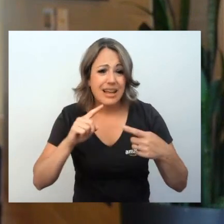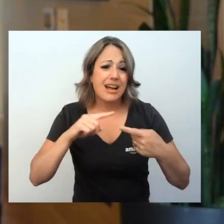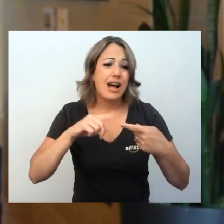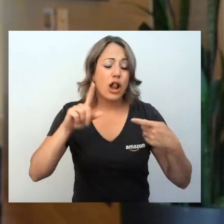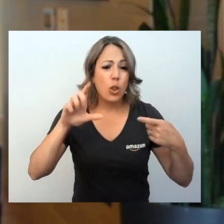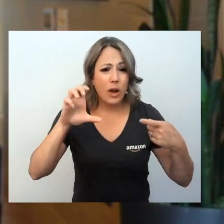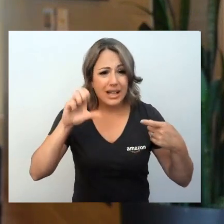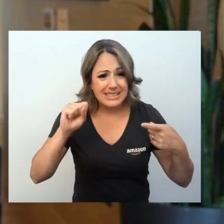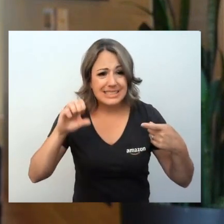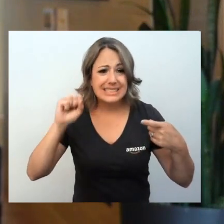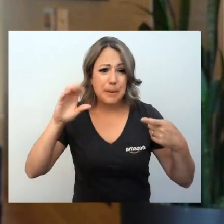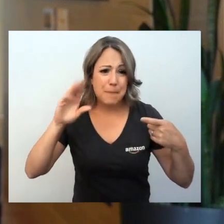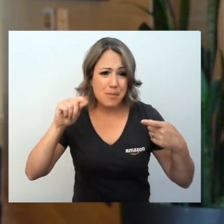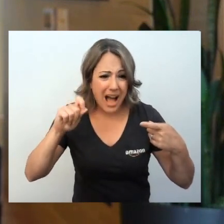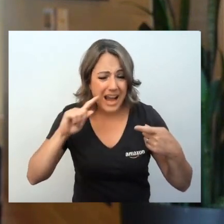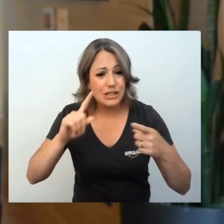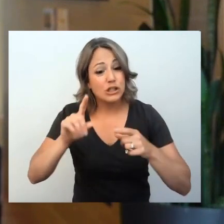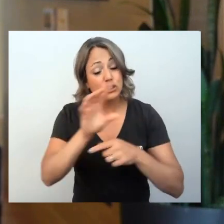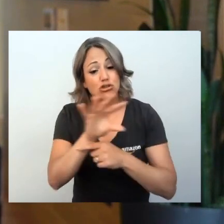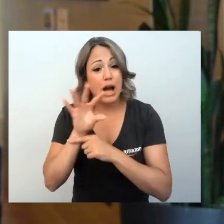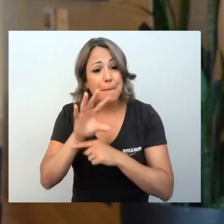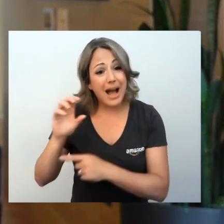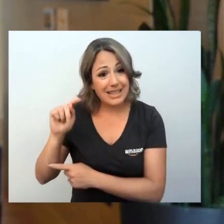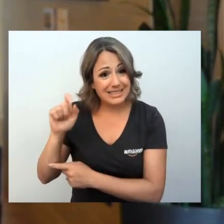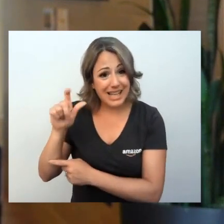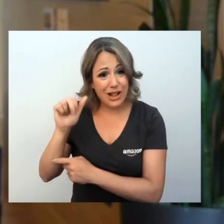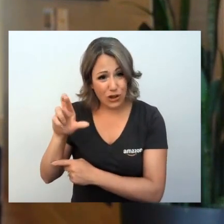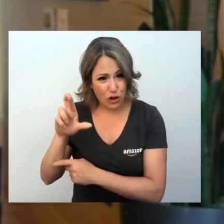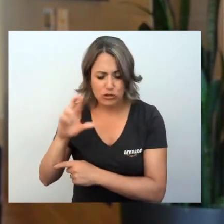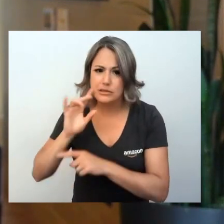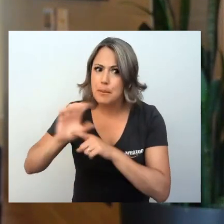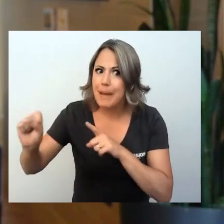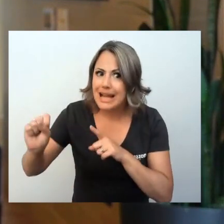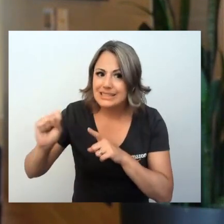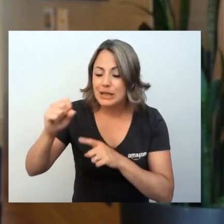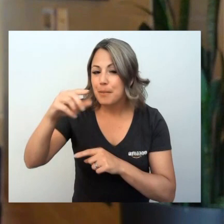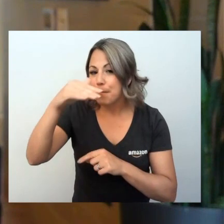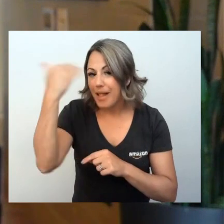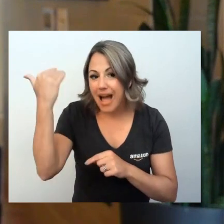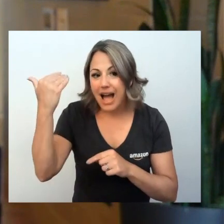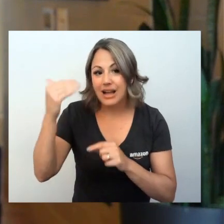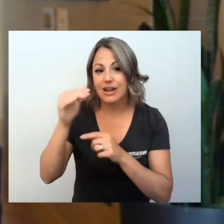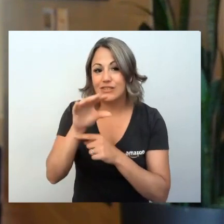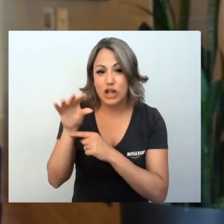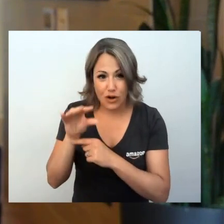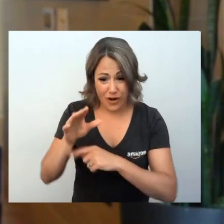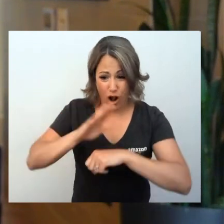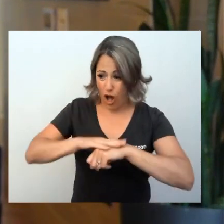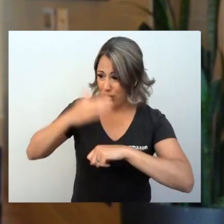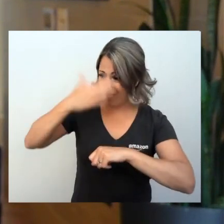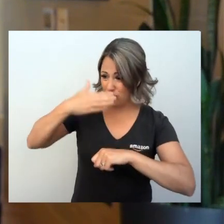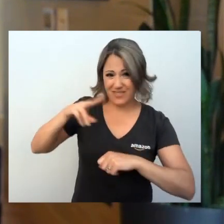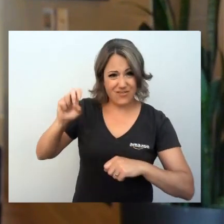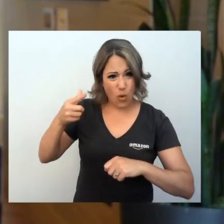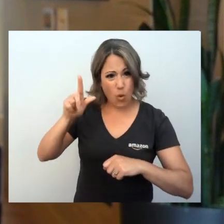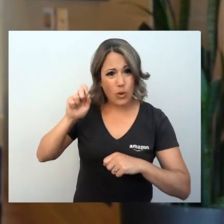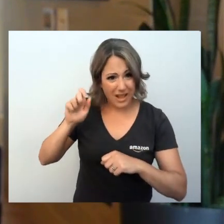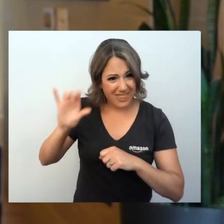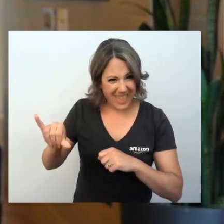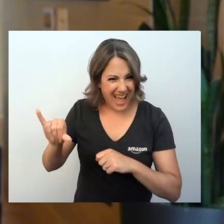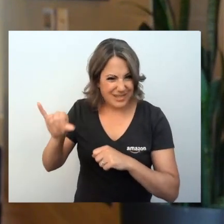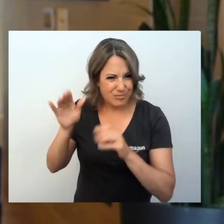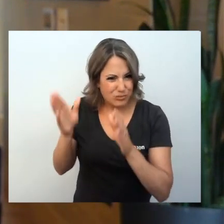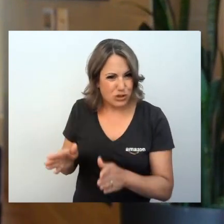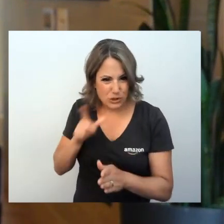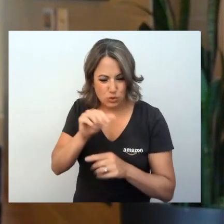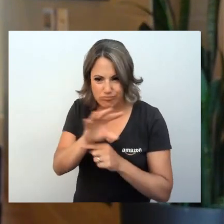Luca Sabat. It was shot by Tyler Campbell, who we know is an amazing Black photographer who shot Beyonce's Vogue cover. And so it was a really exciting time for our